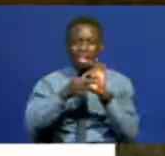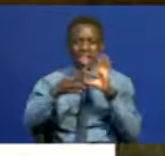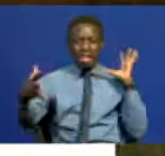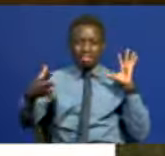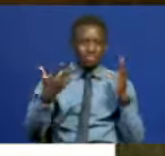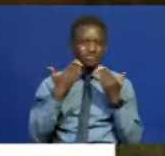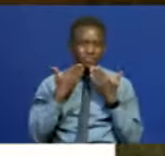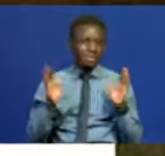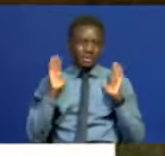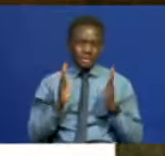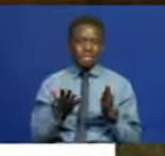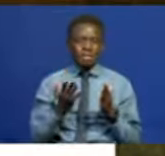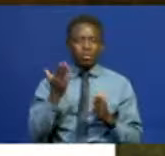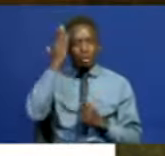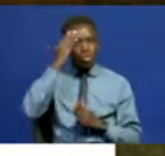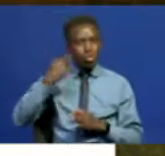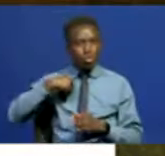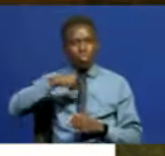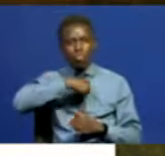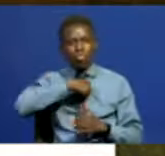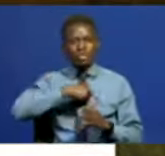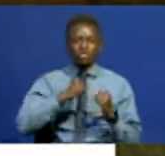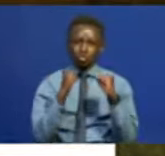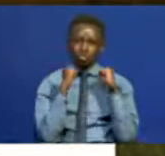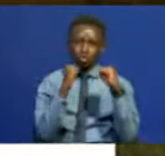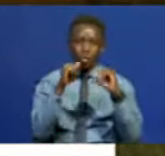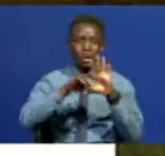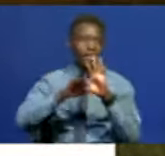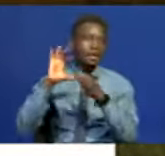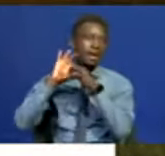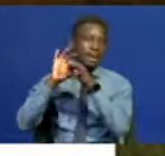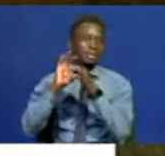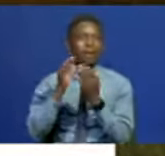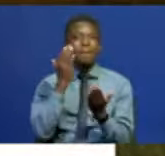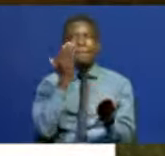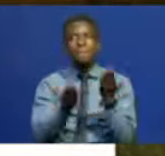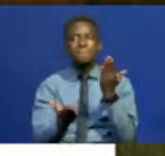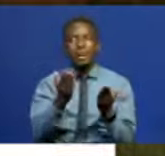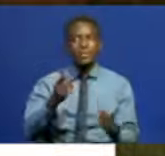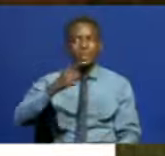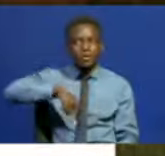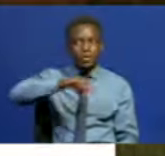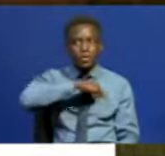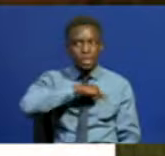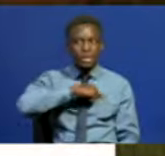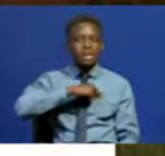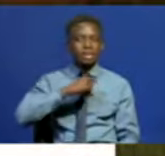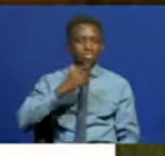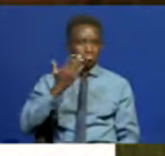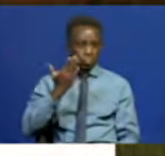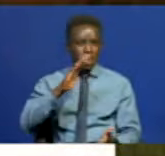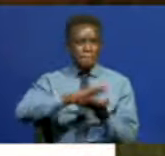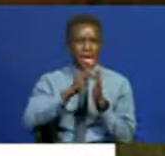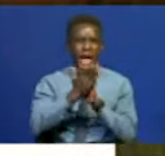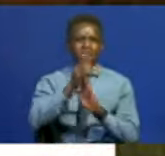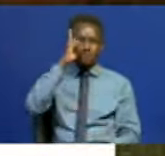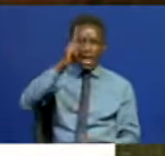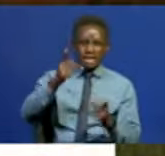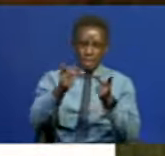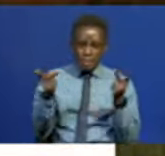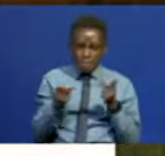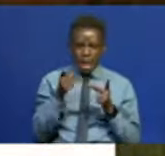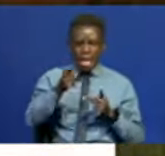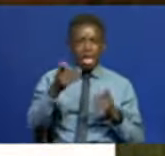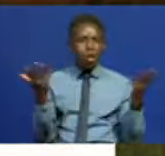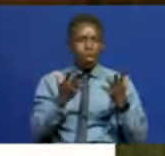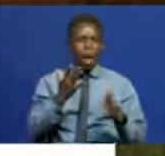solid and proudly most being the cradle of humankind, then